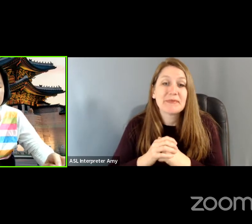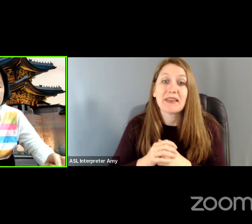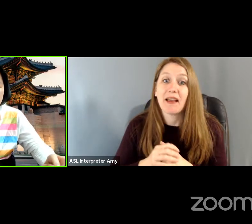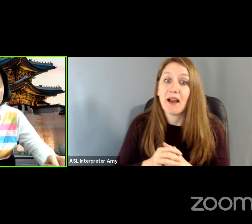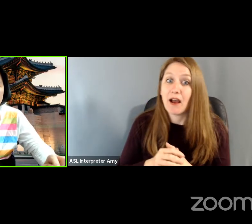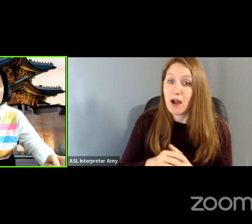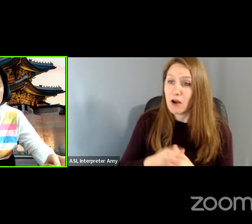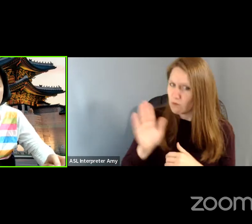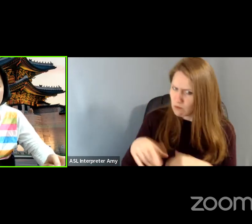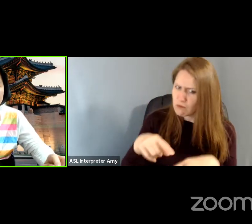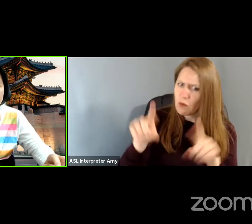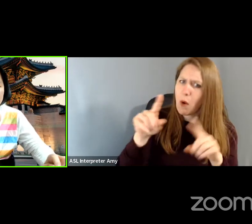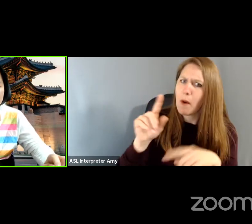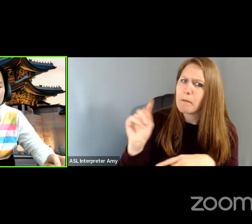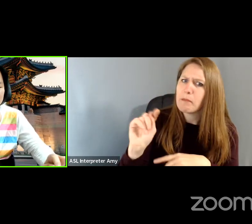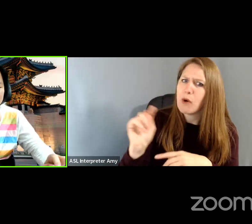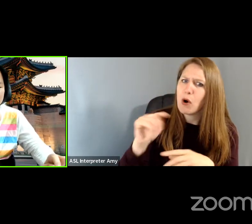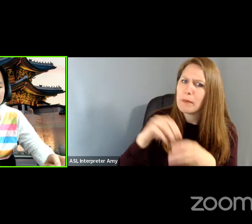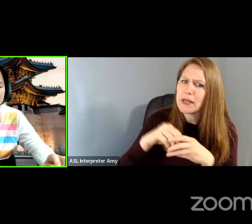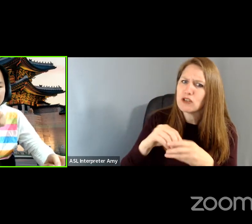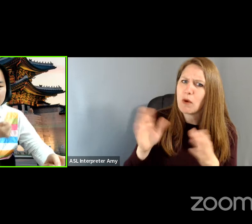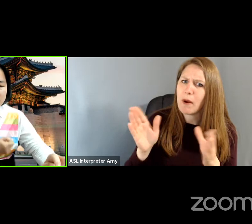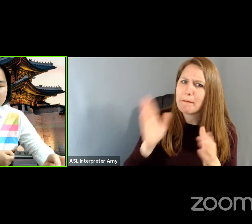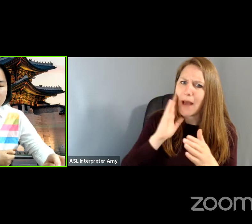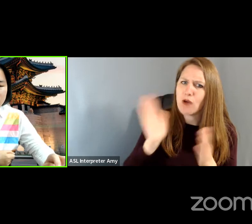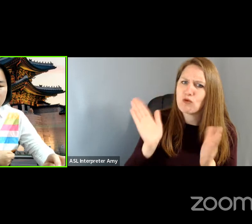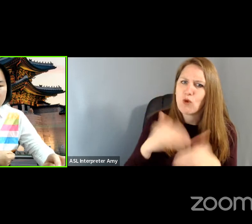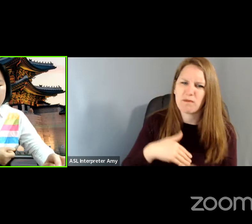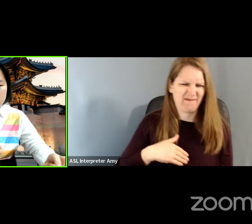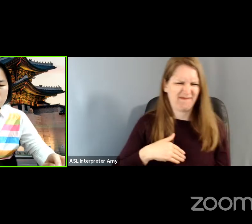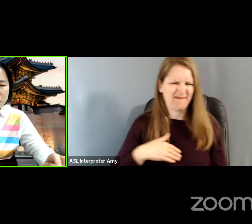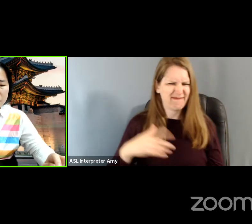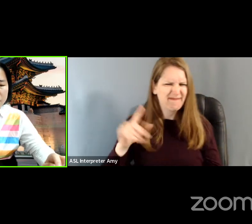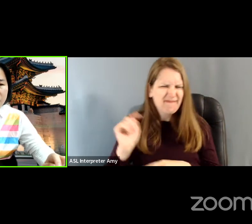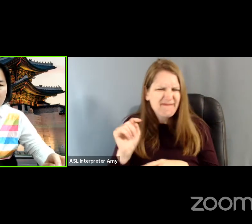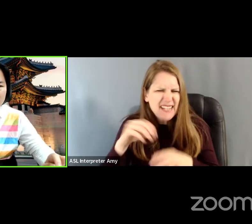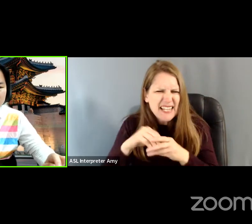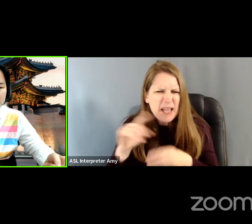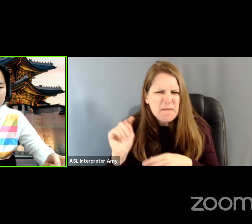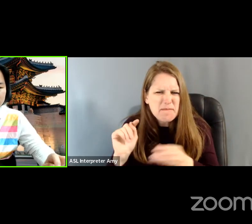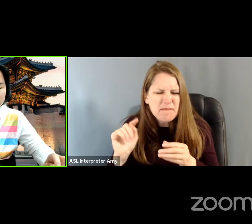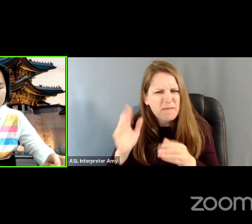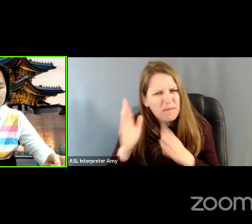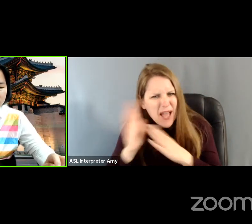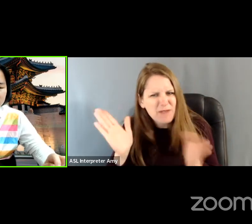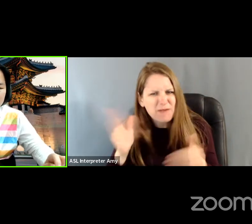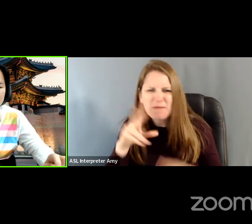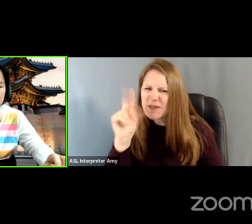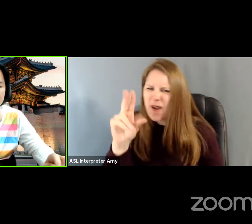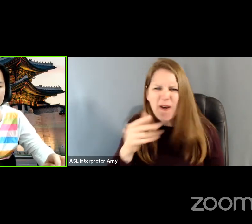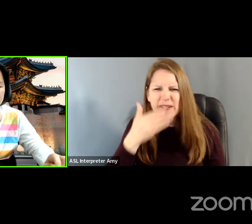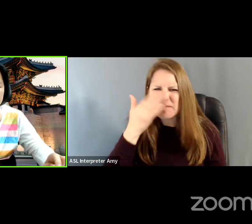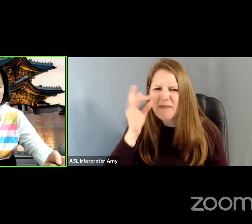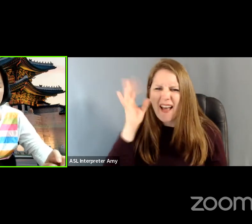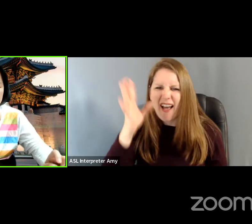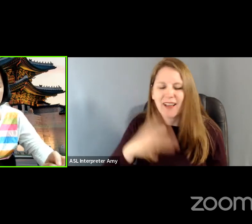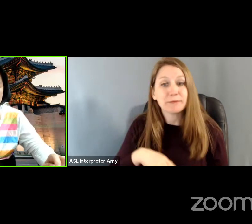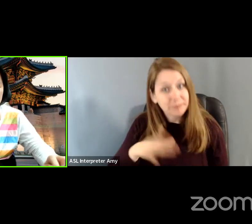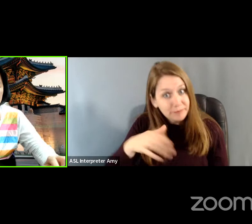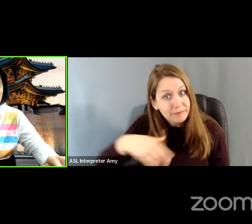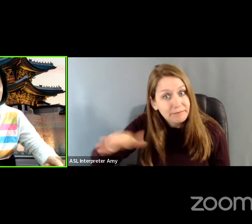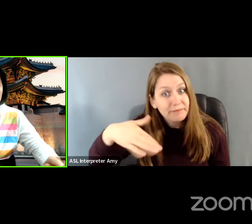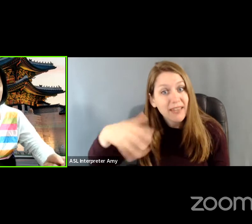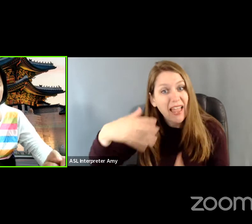It stinks when you poop in the room. Then poop in the yard. It's dirty